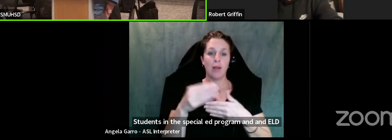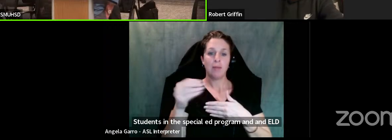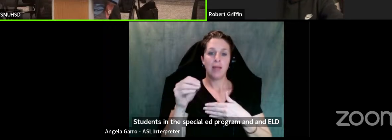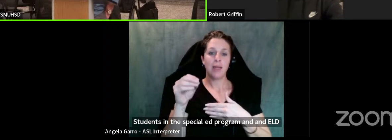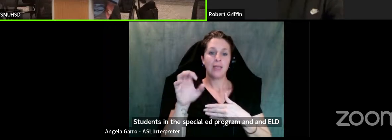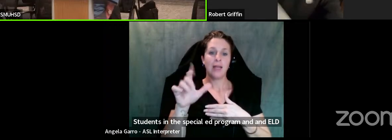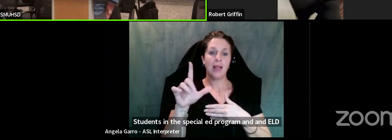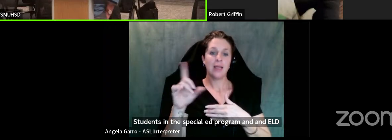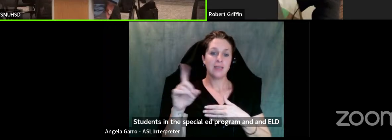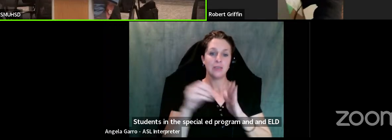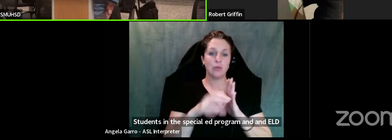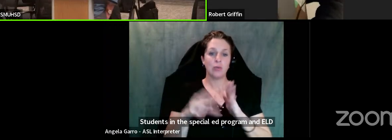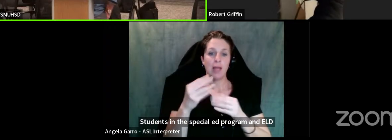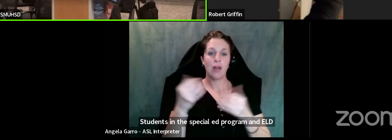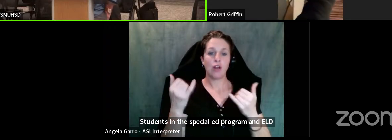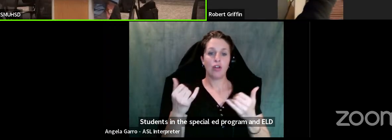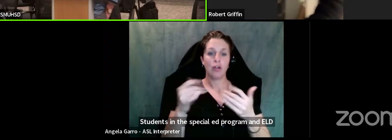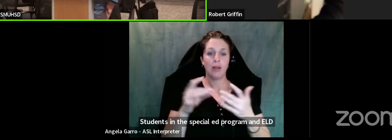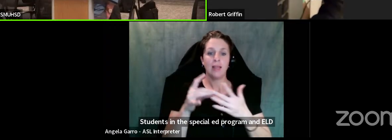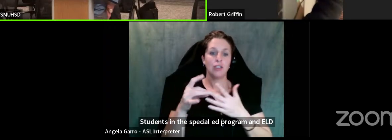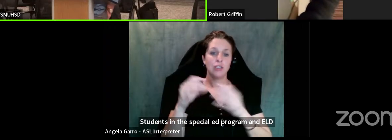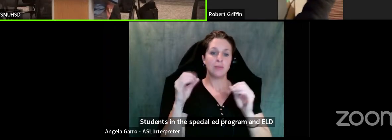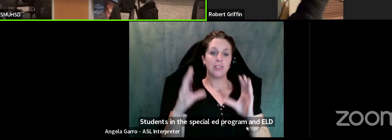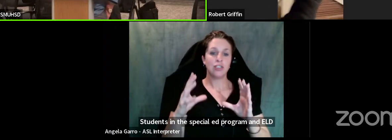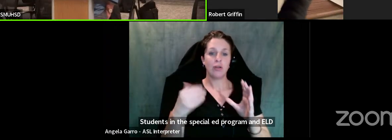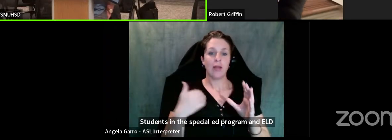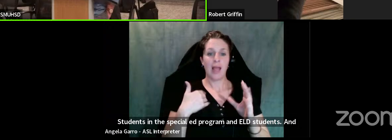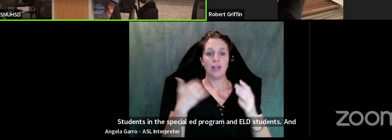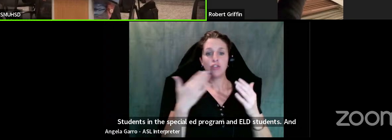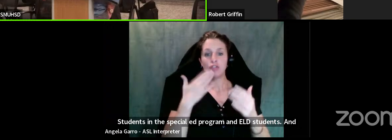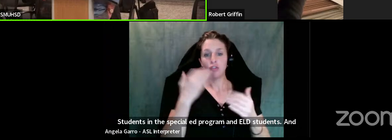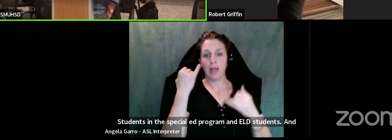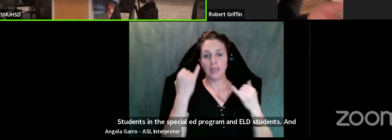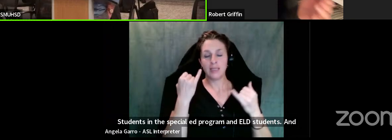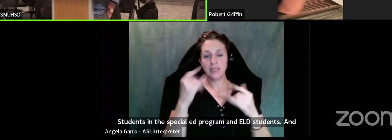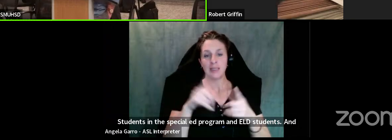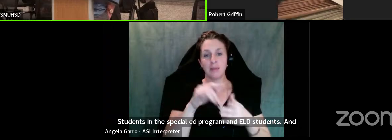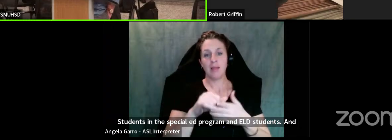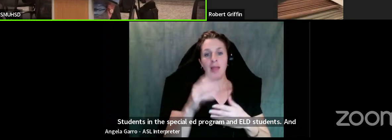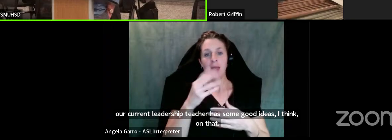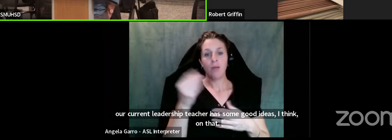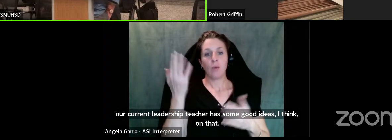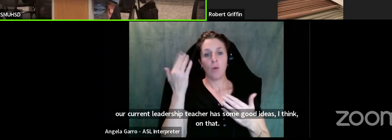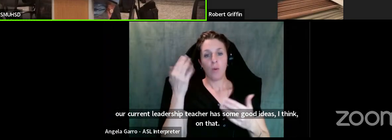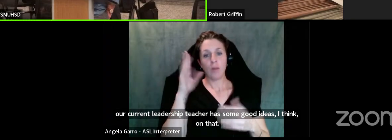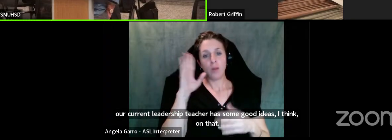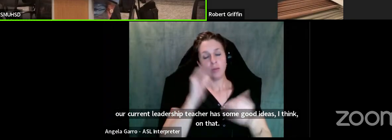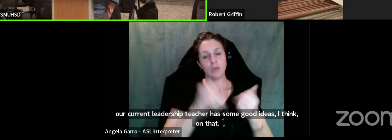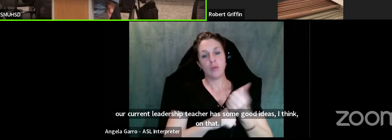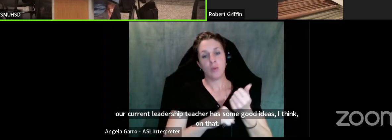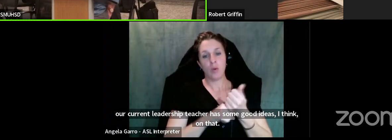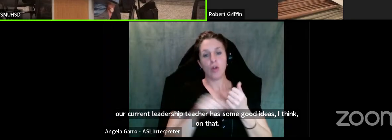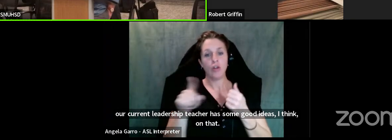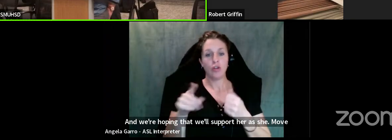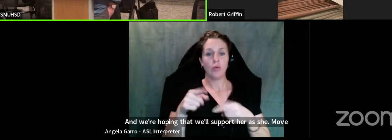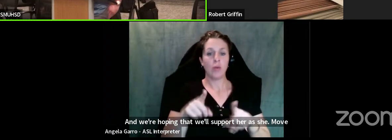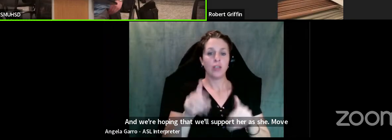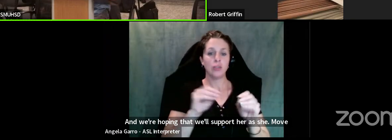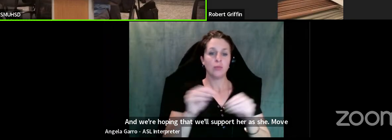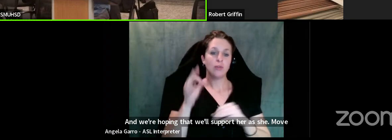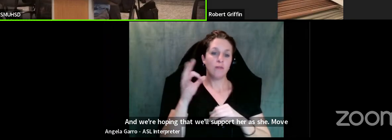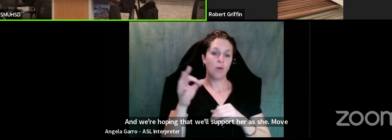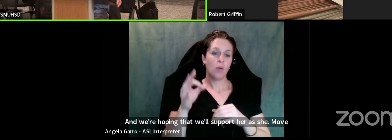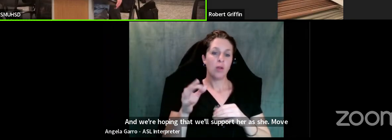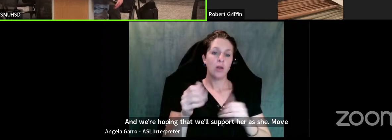current leadership teacher has some good ideas, I think, on that. And we're hoping that we'll support her as she moves forward with some of those ideas.